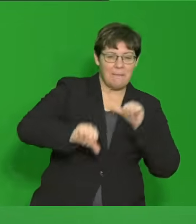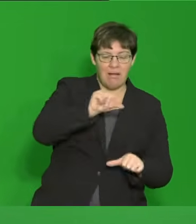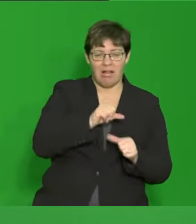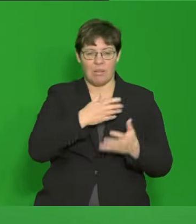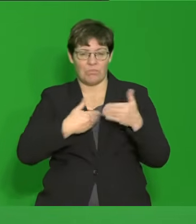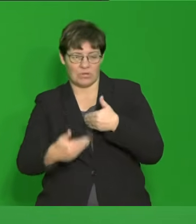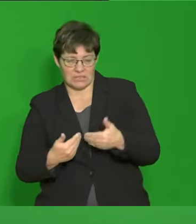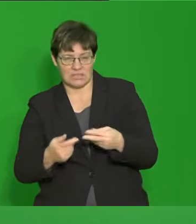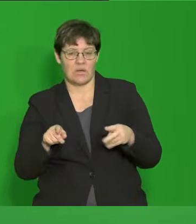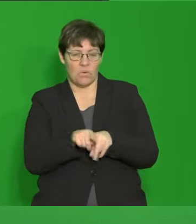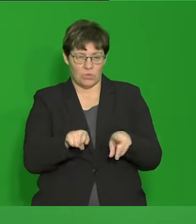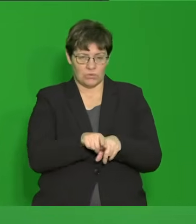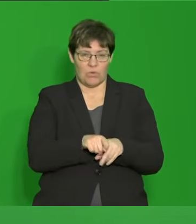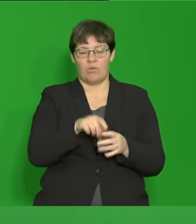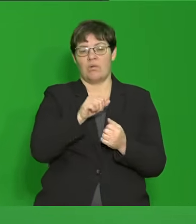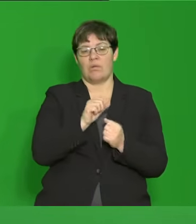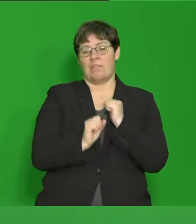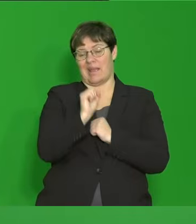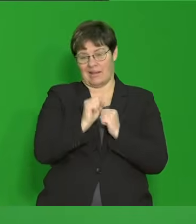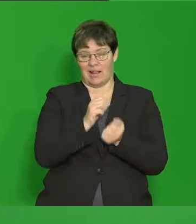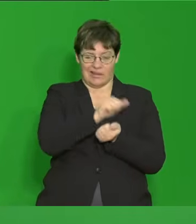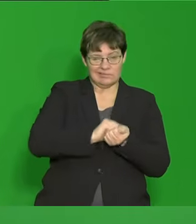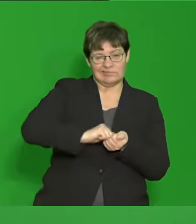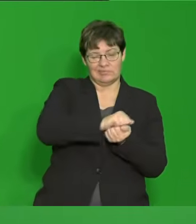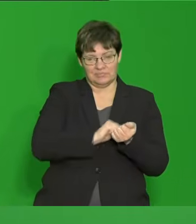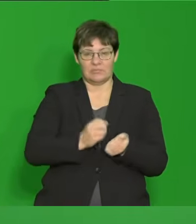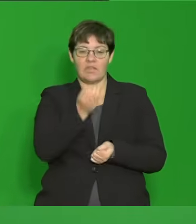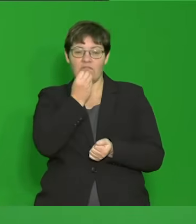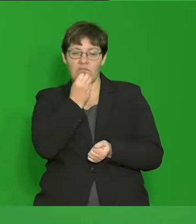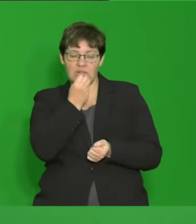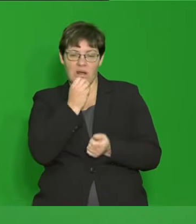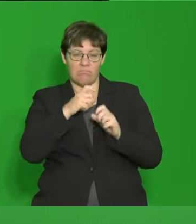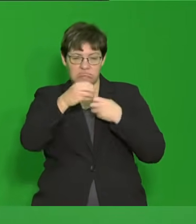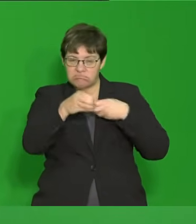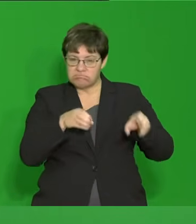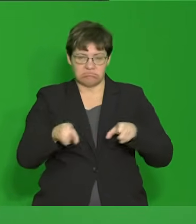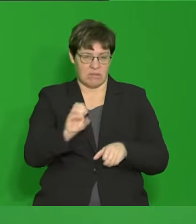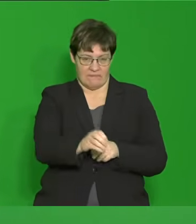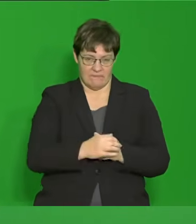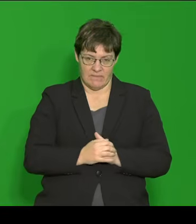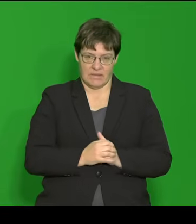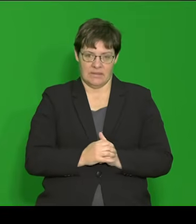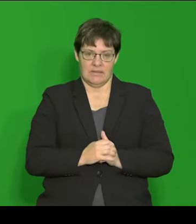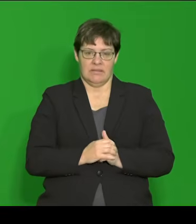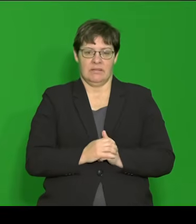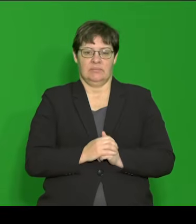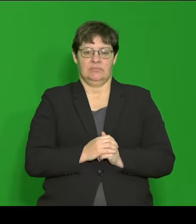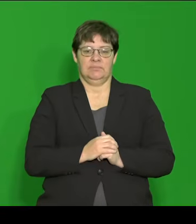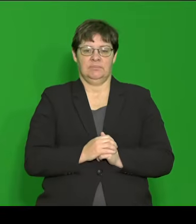digestion along with the mechanical process of where food is broken down.